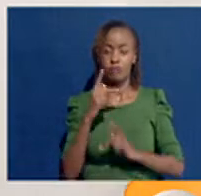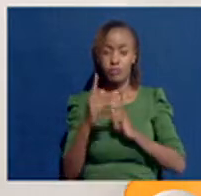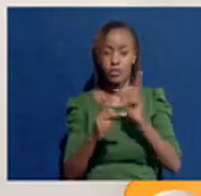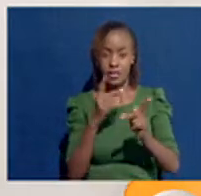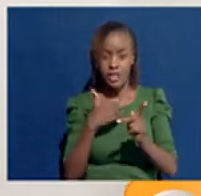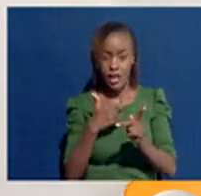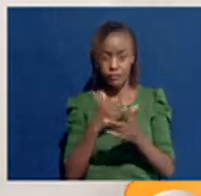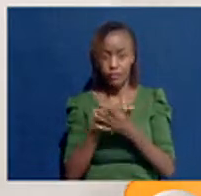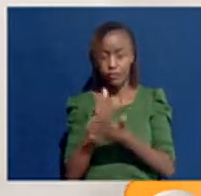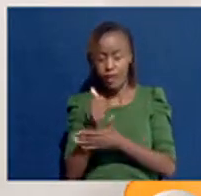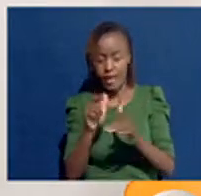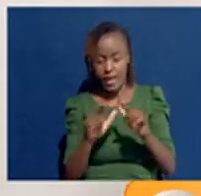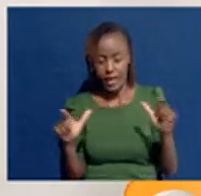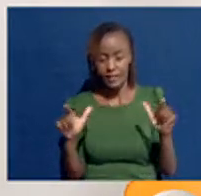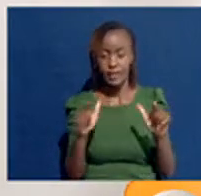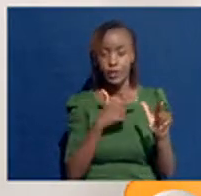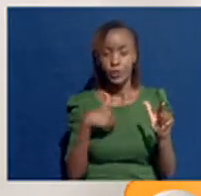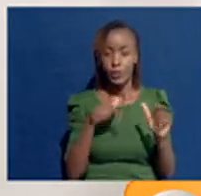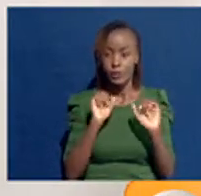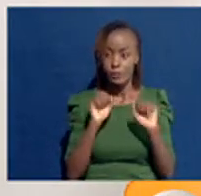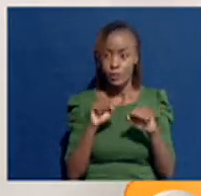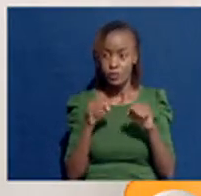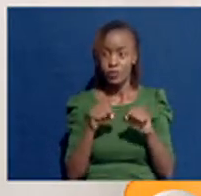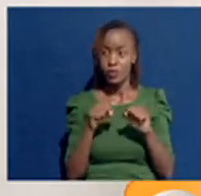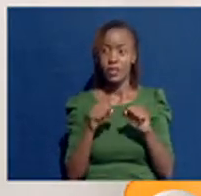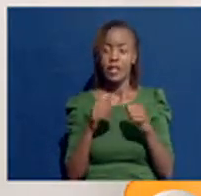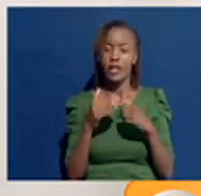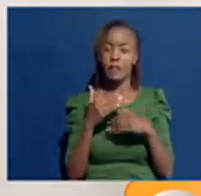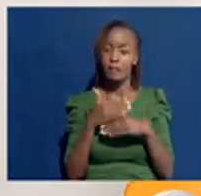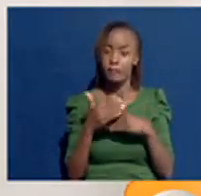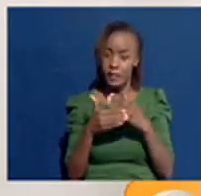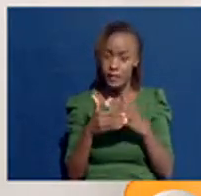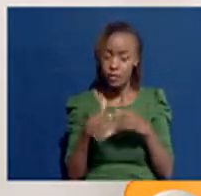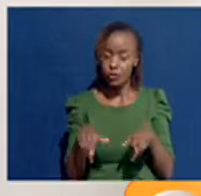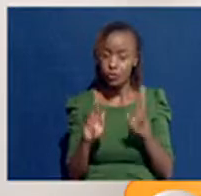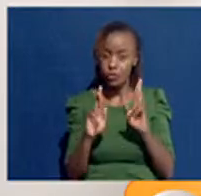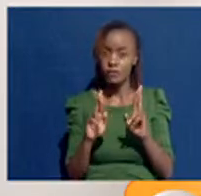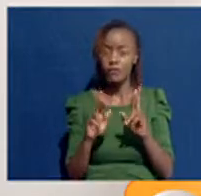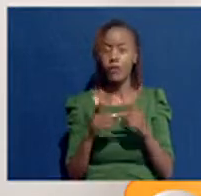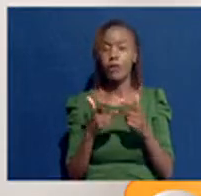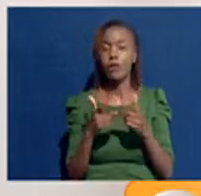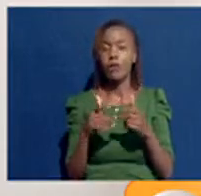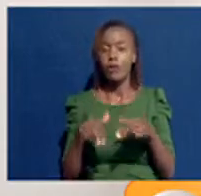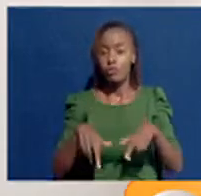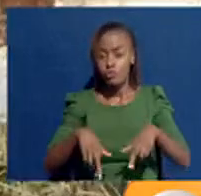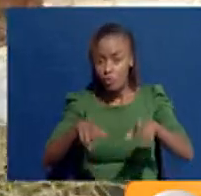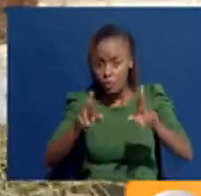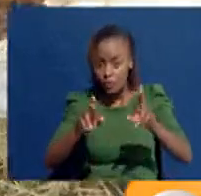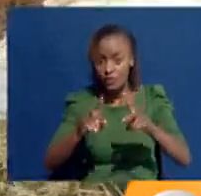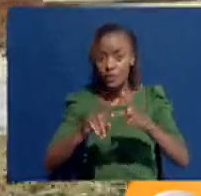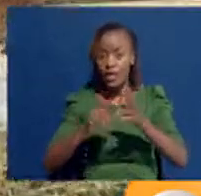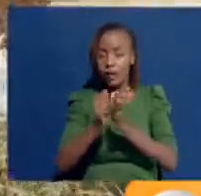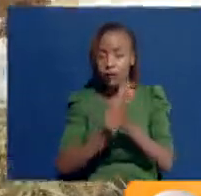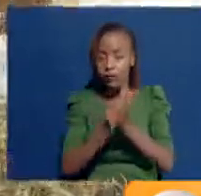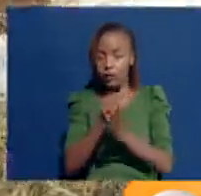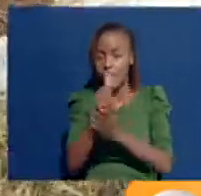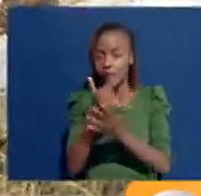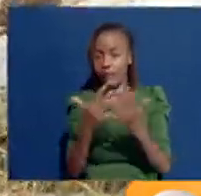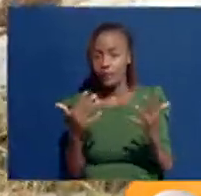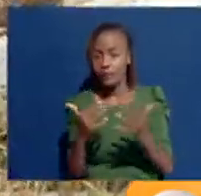again, we will only get, so the land is for roads, railways, and all other infrastructure.